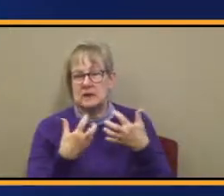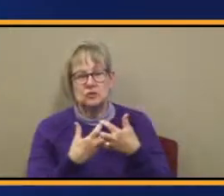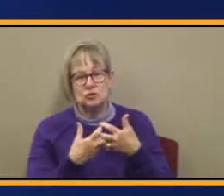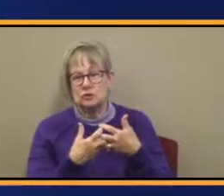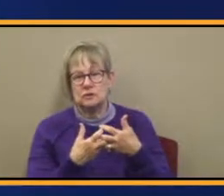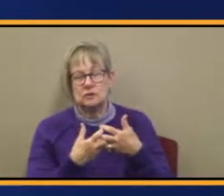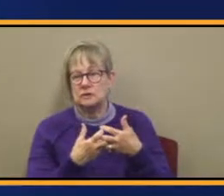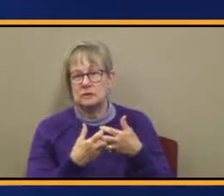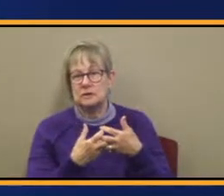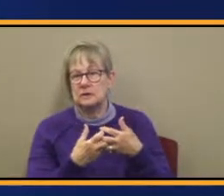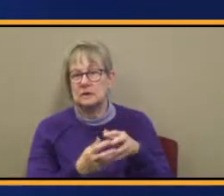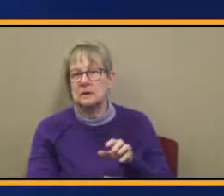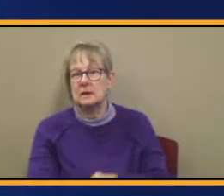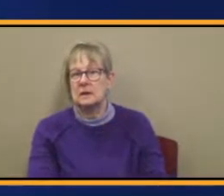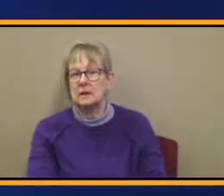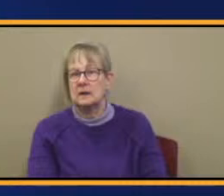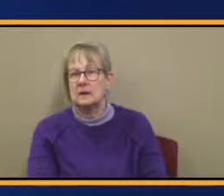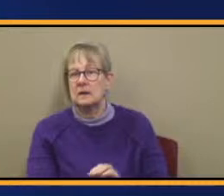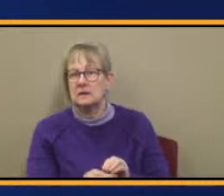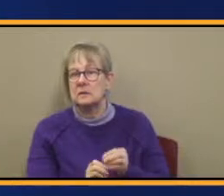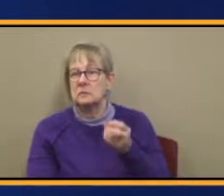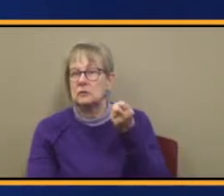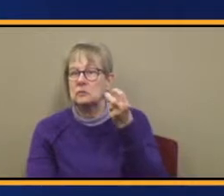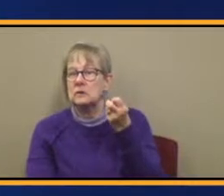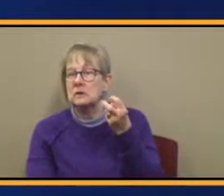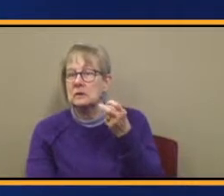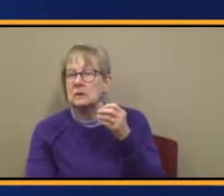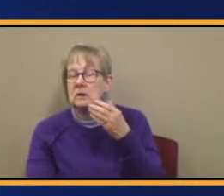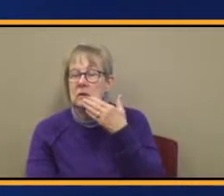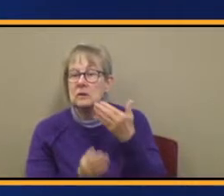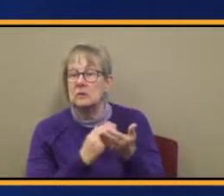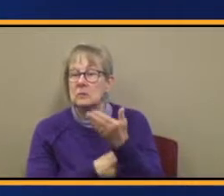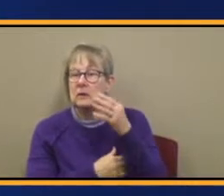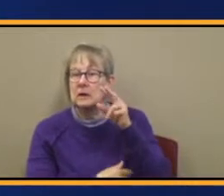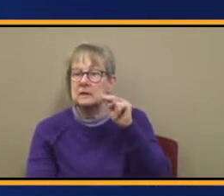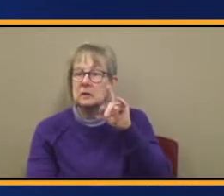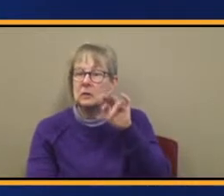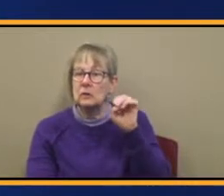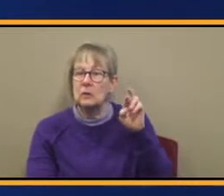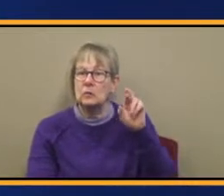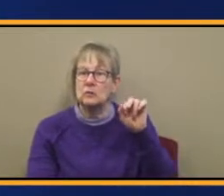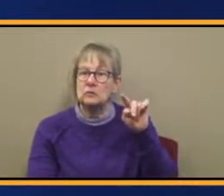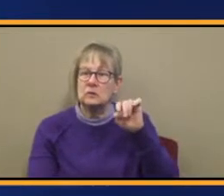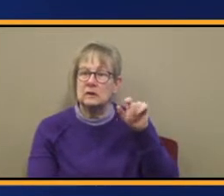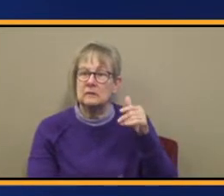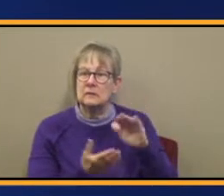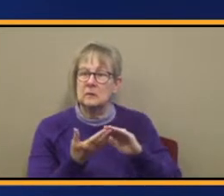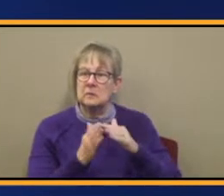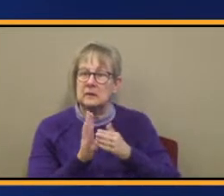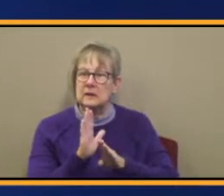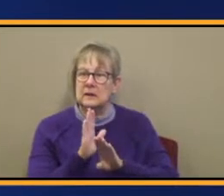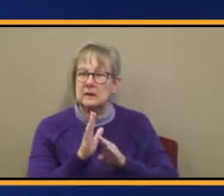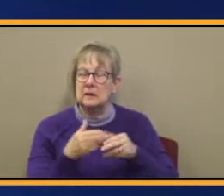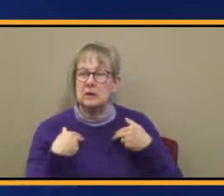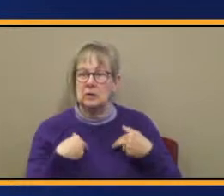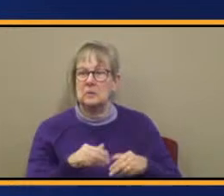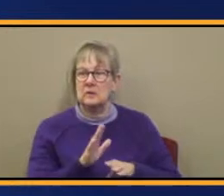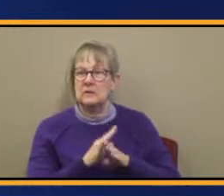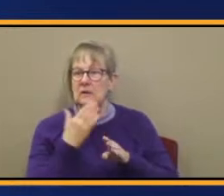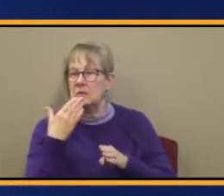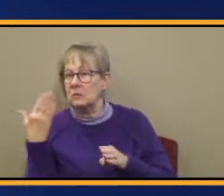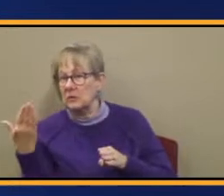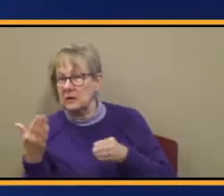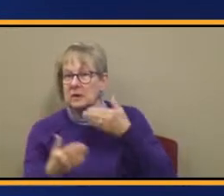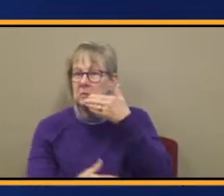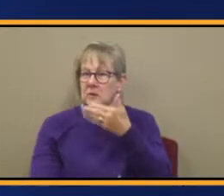you, sir. Item 12. Good morning. Nicole Rodriguez with Community Human Good morning, ma'am. Good morning.